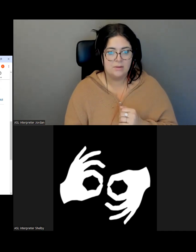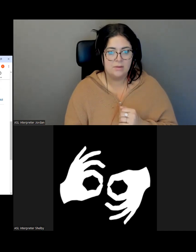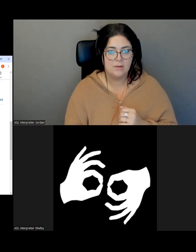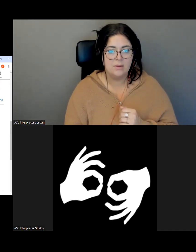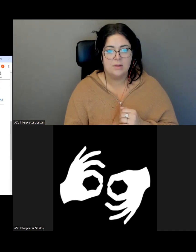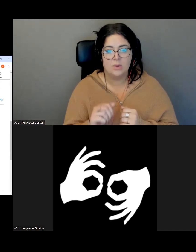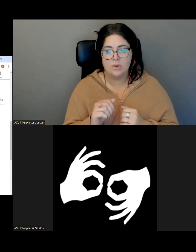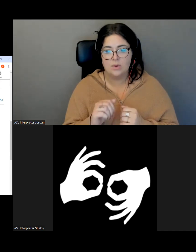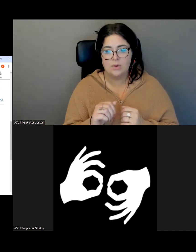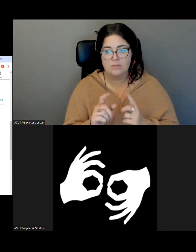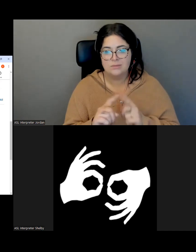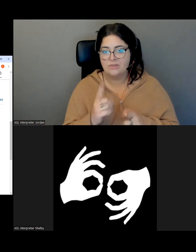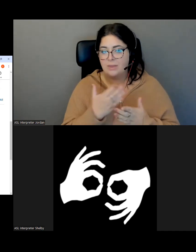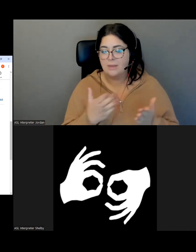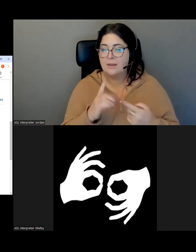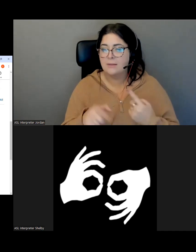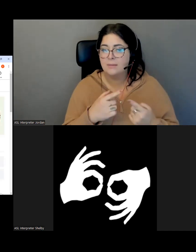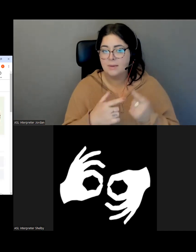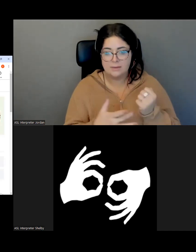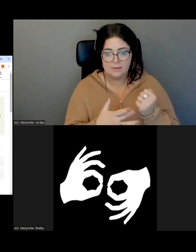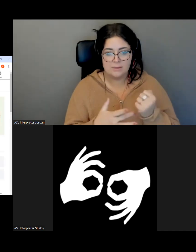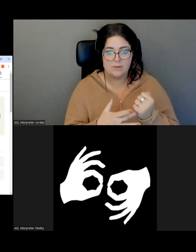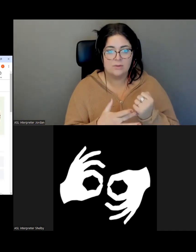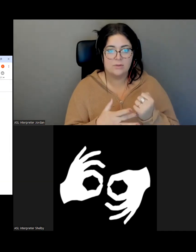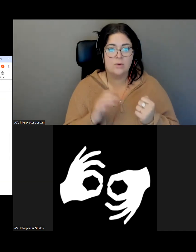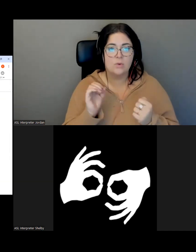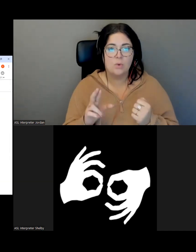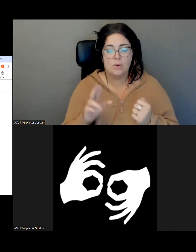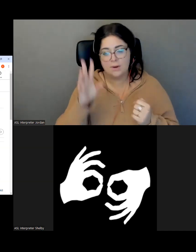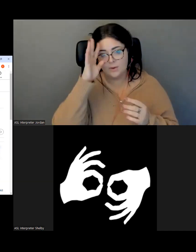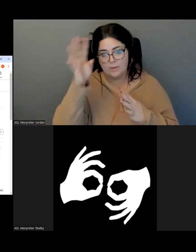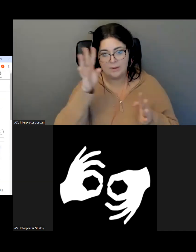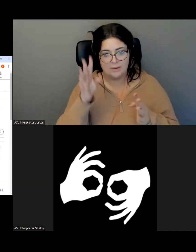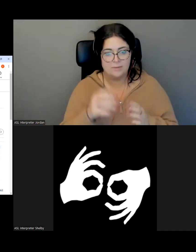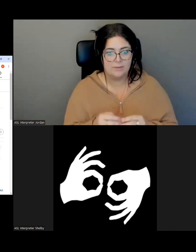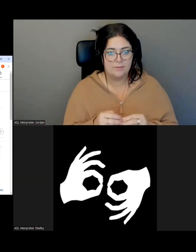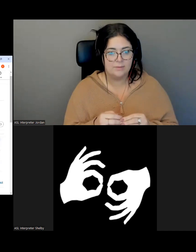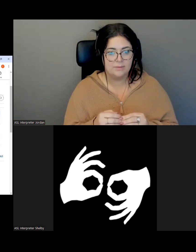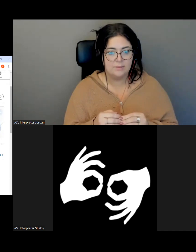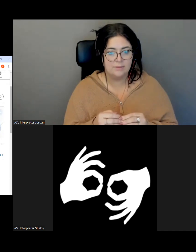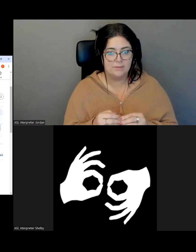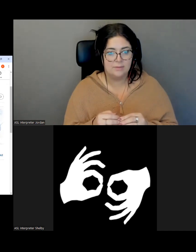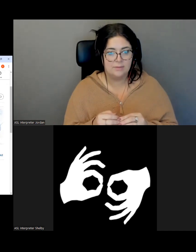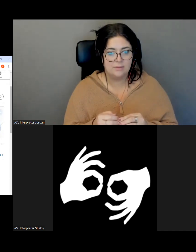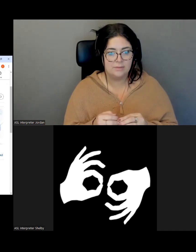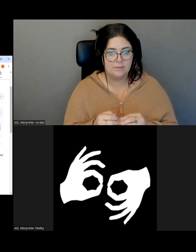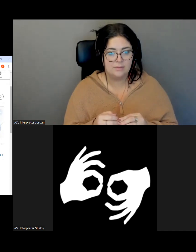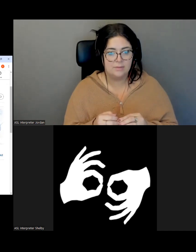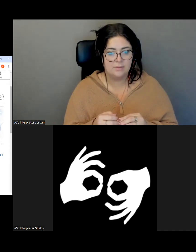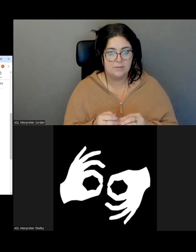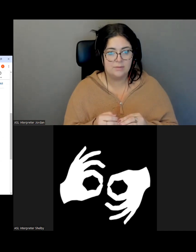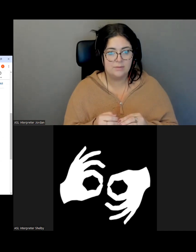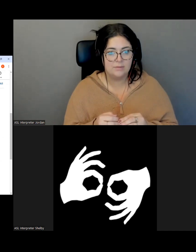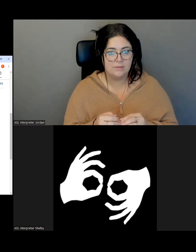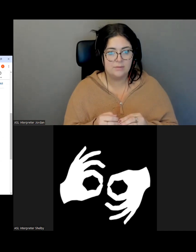electronics, I could click on these and they'd bring a bunch of courses to me. Or I can also go to the creative browser where it'll show me